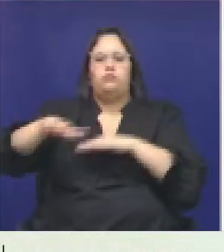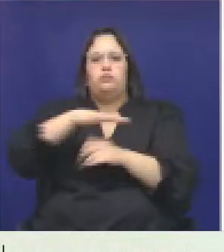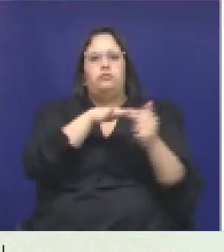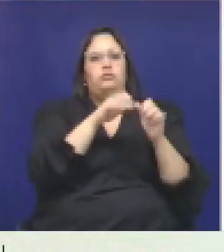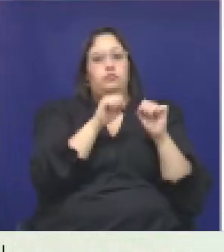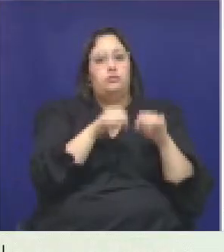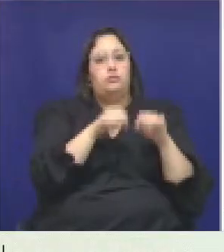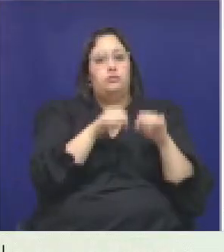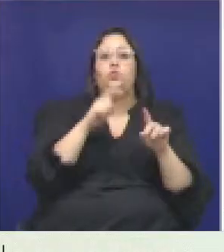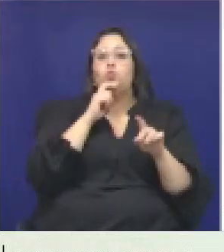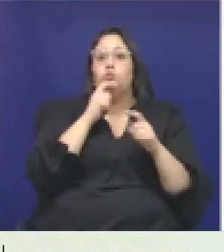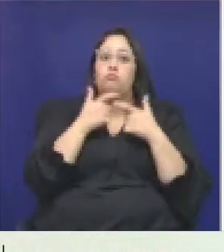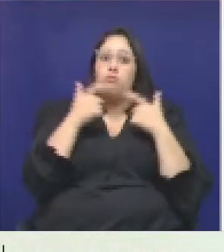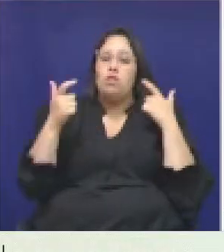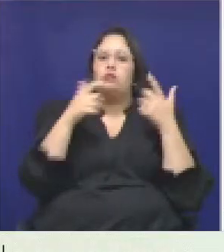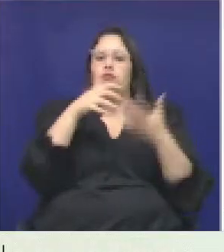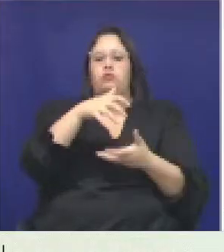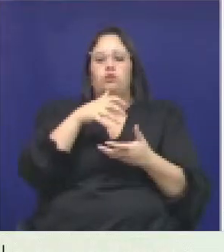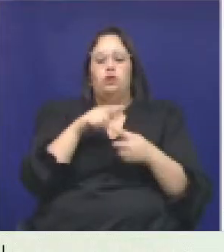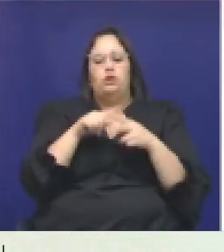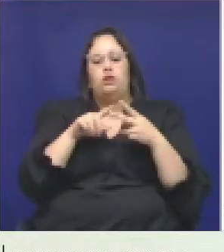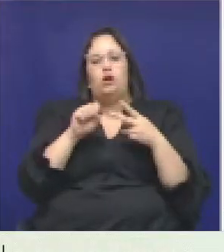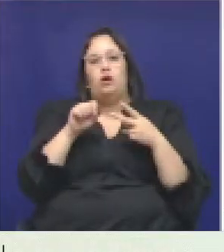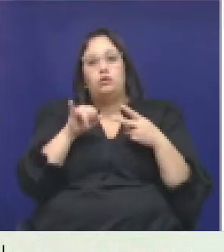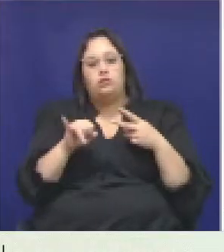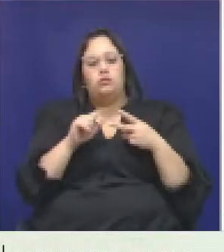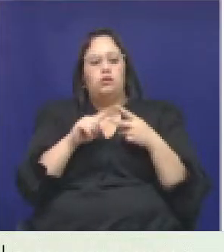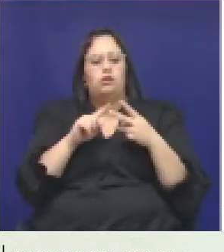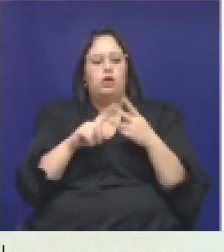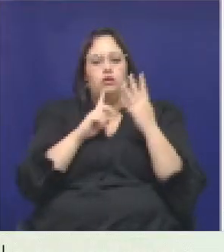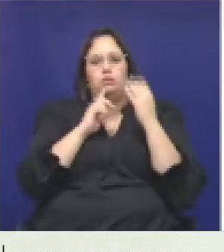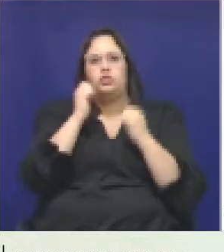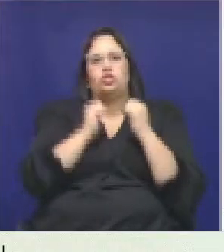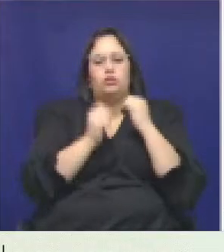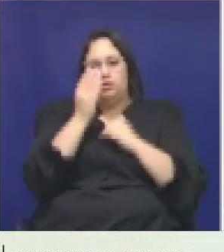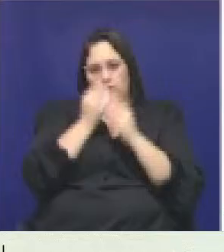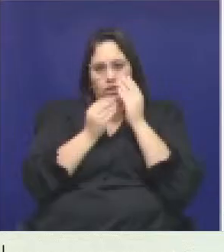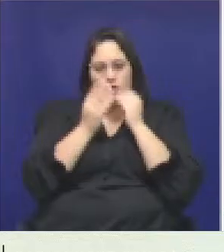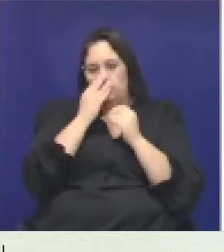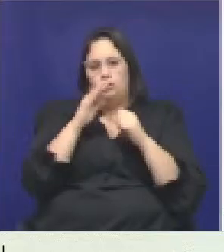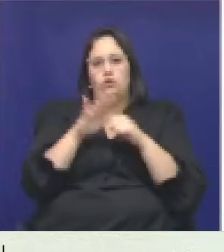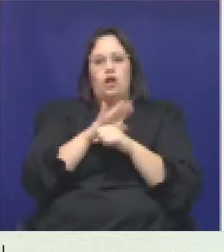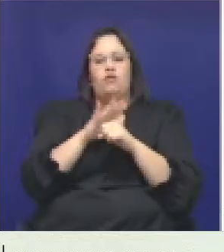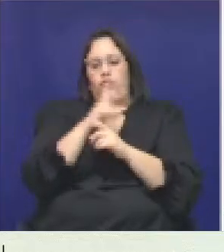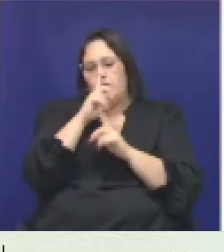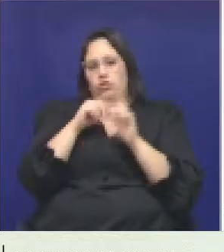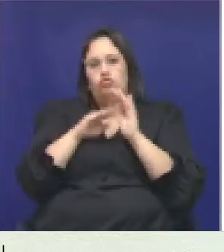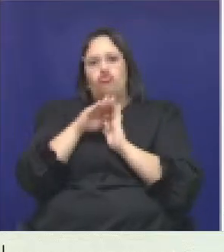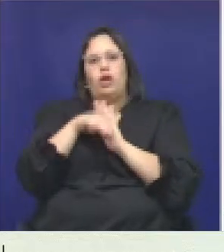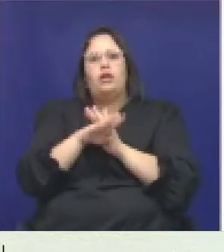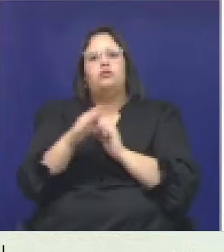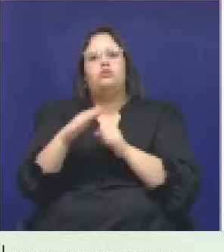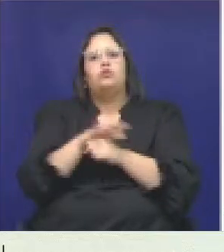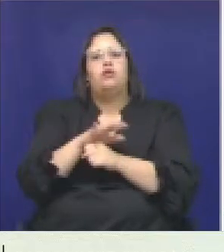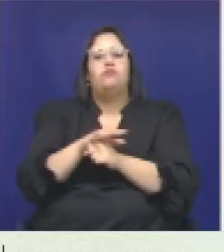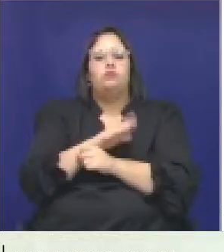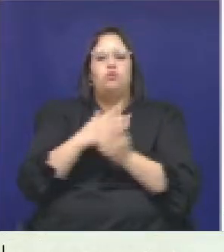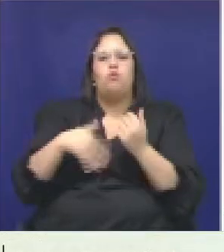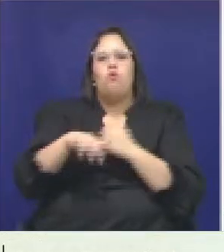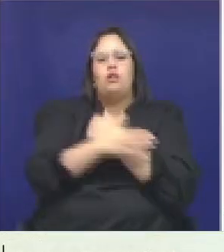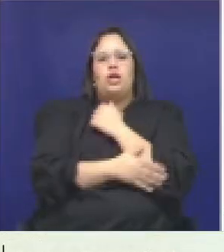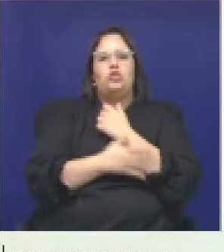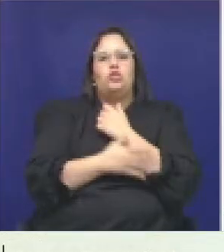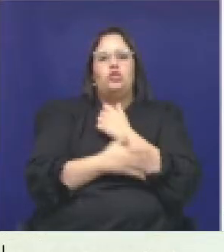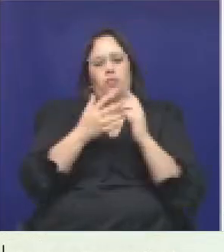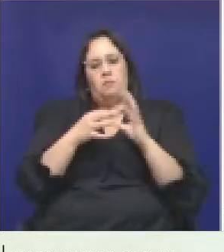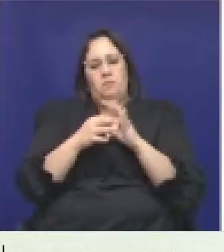to use big data, artificial intelligence, and machine learning to carve out trends that can provide the entire country with